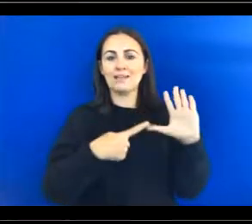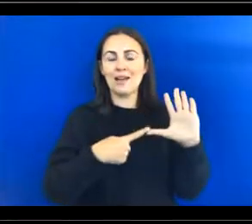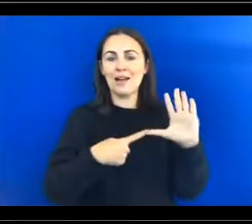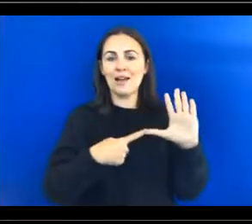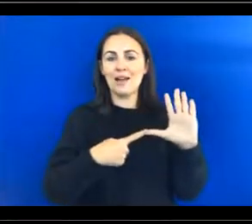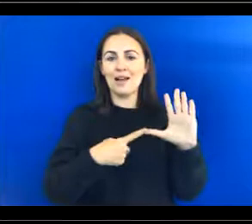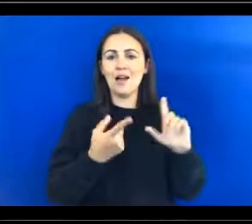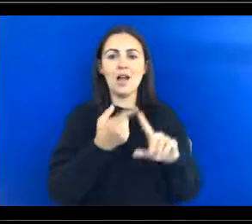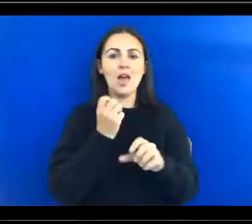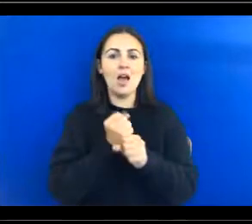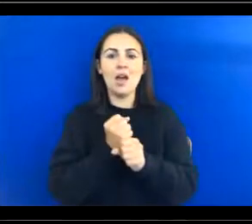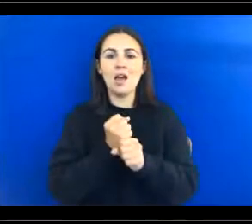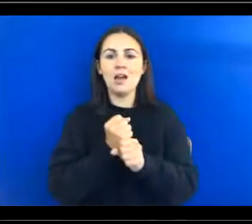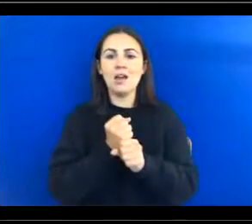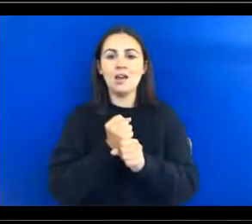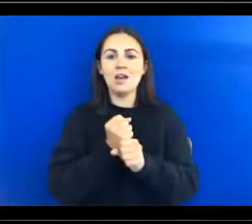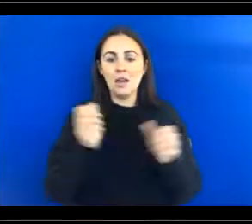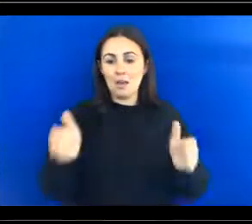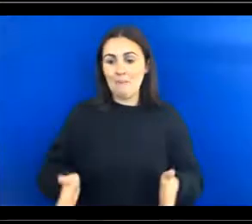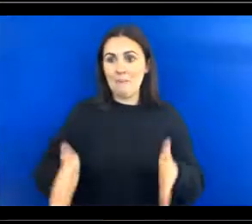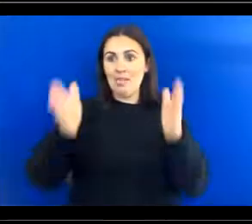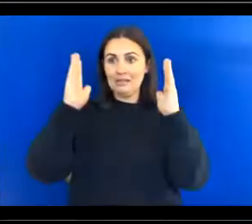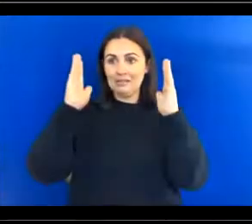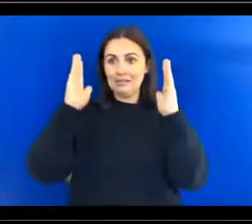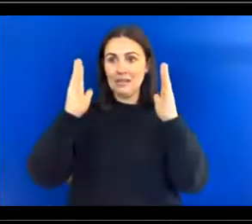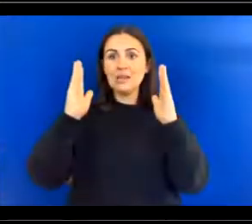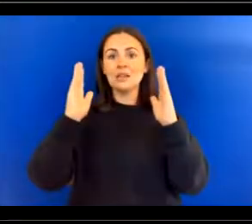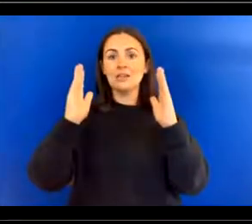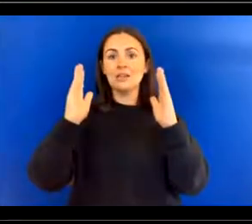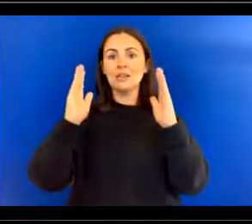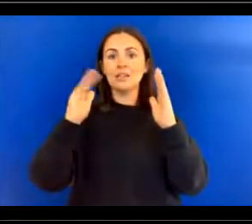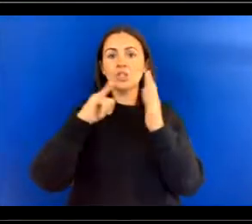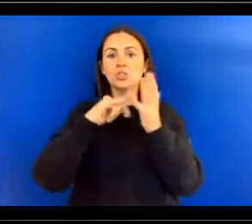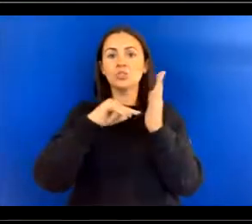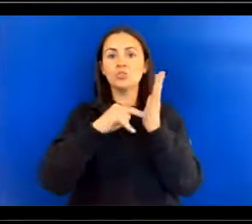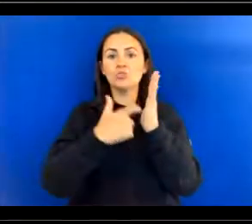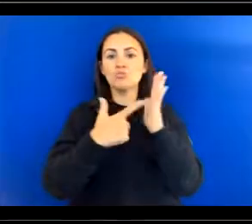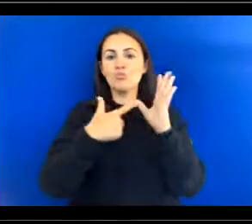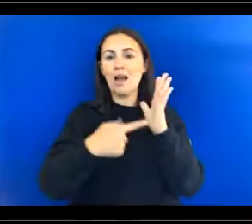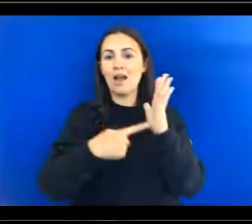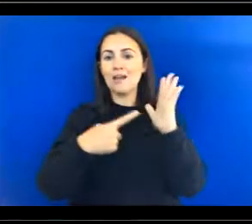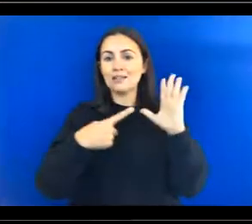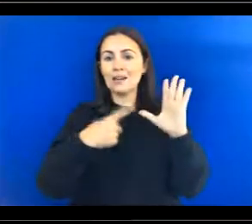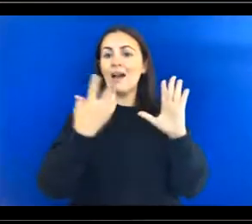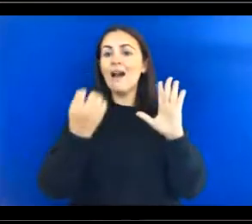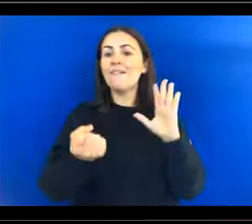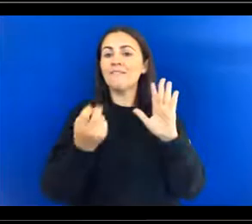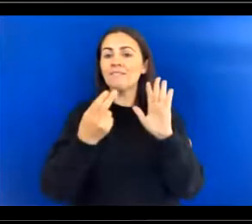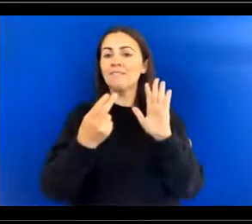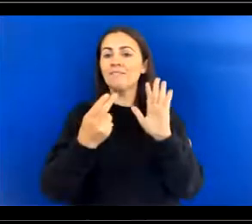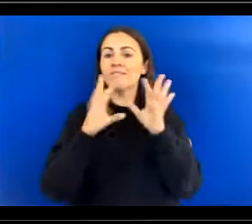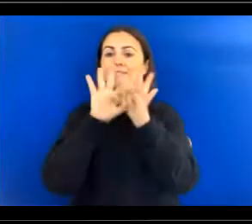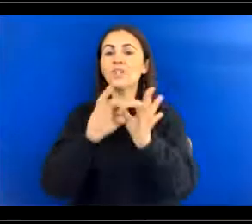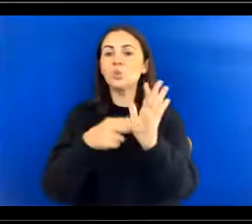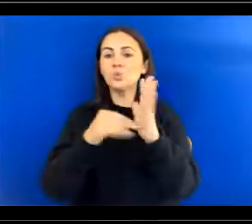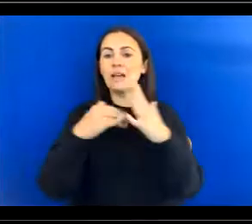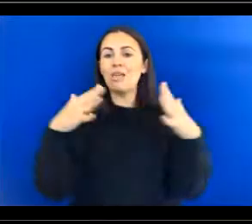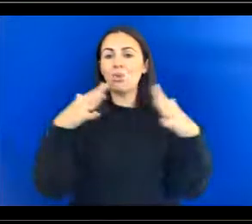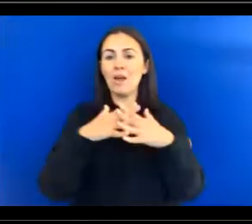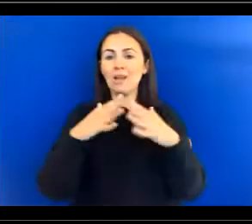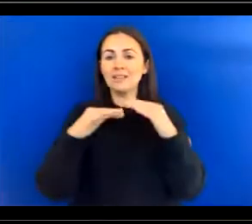If you have a strata dispute, New South Wales Fair Trading offer a free mediation service.